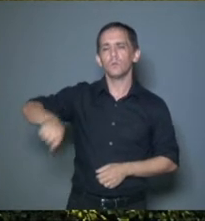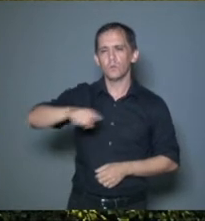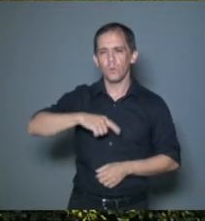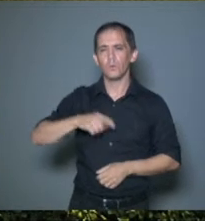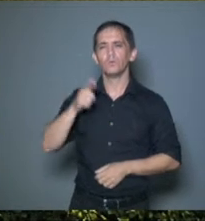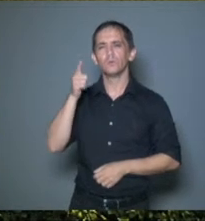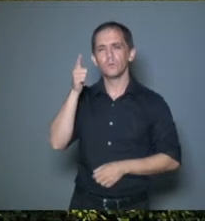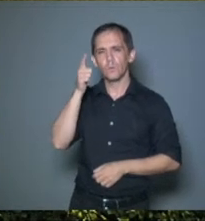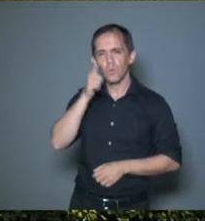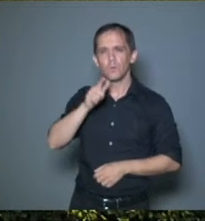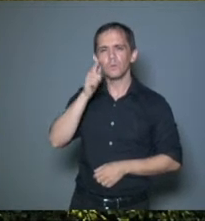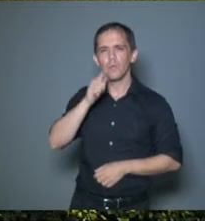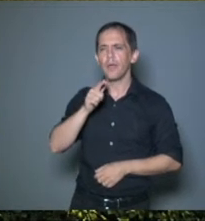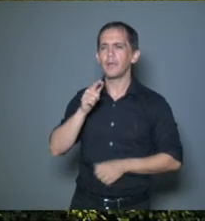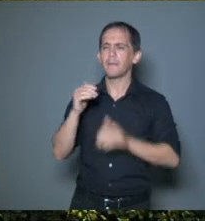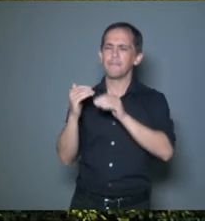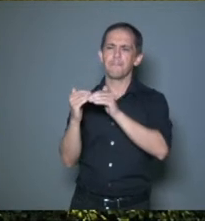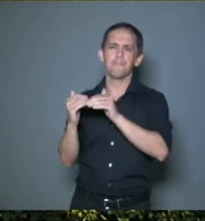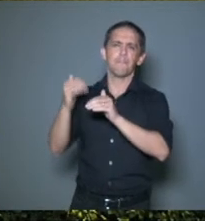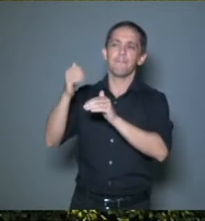reached